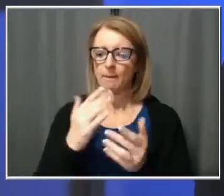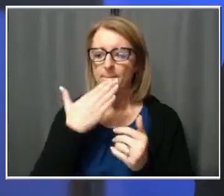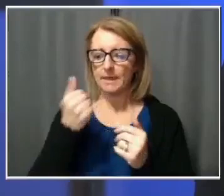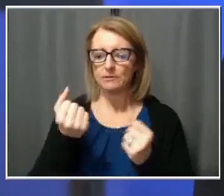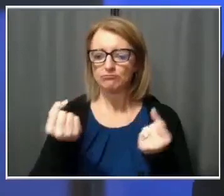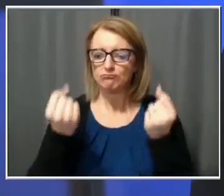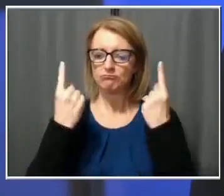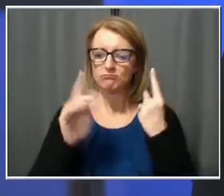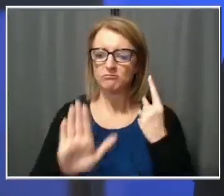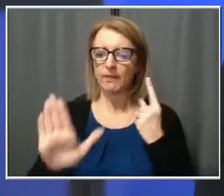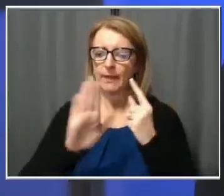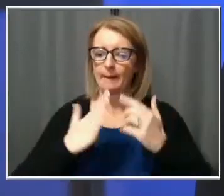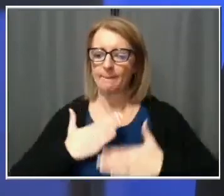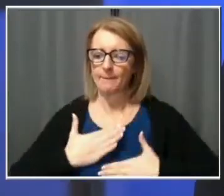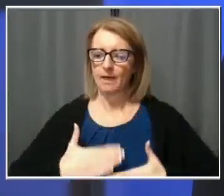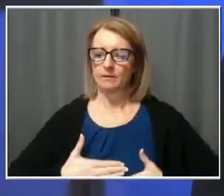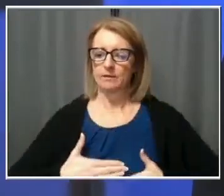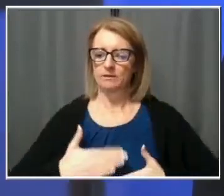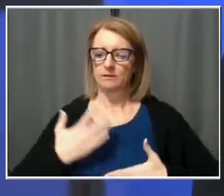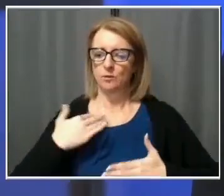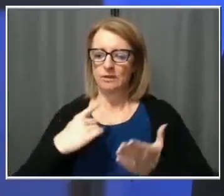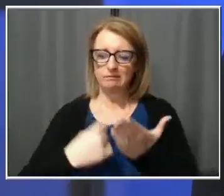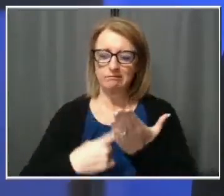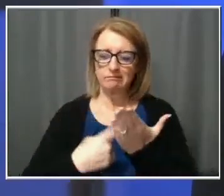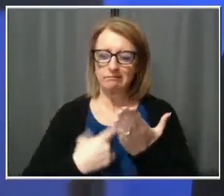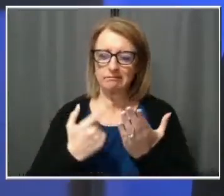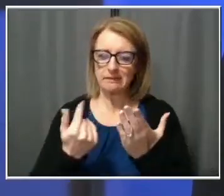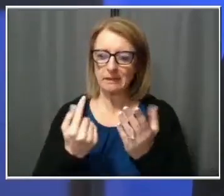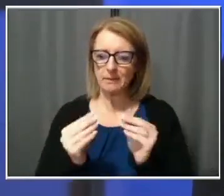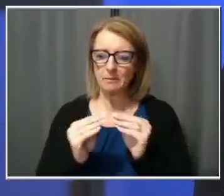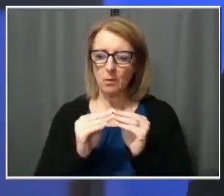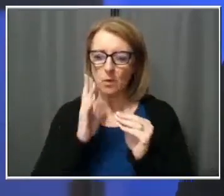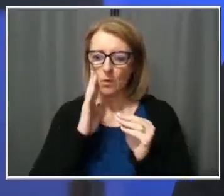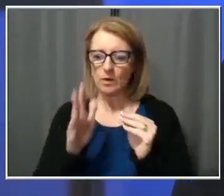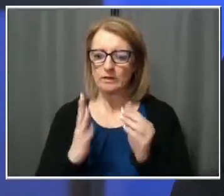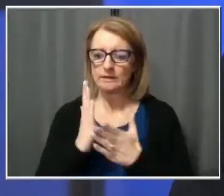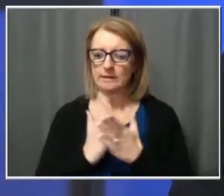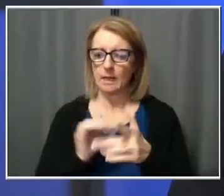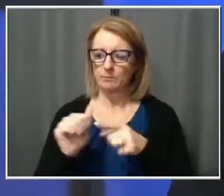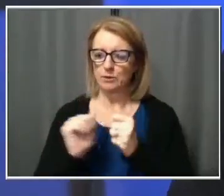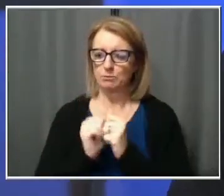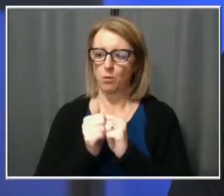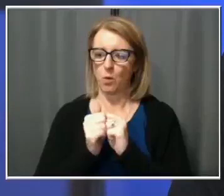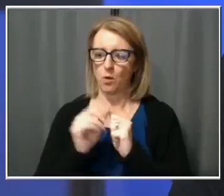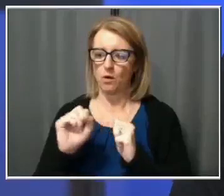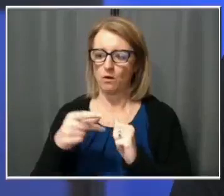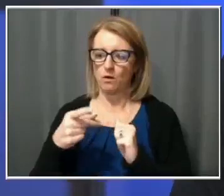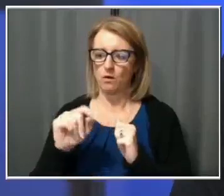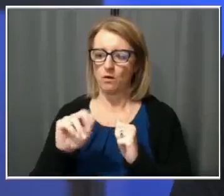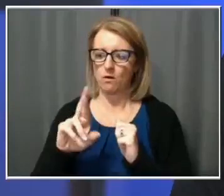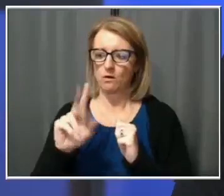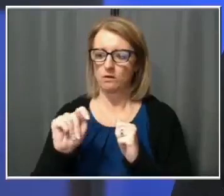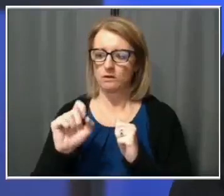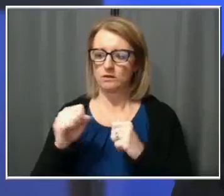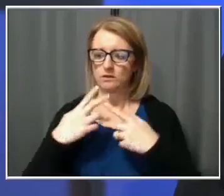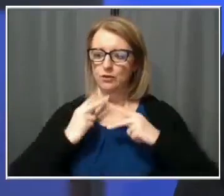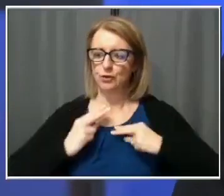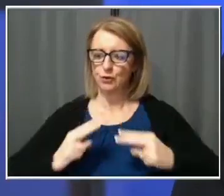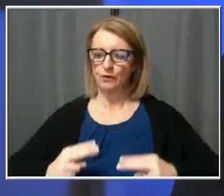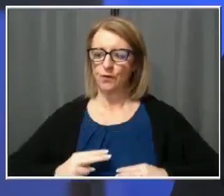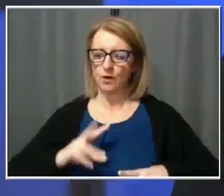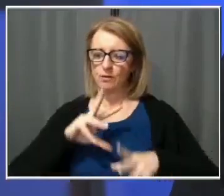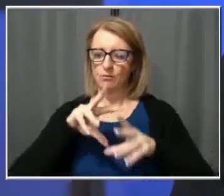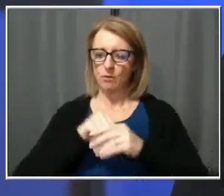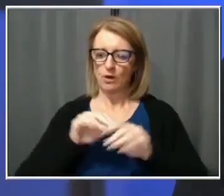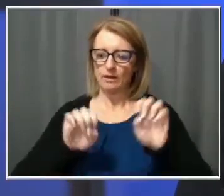their bodies. And we'll get into this in a second, but some of the sports where you have uniforms being a part of the